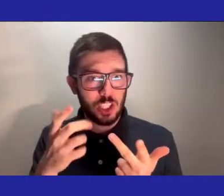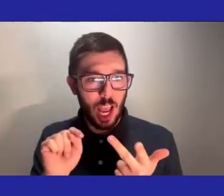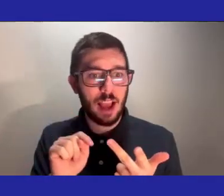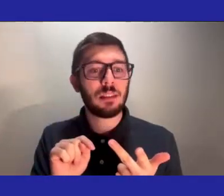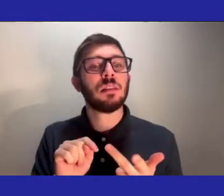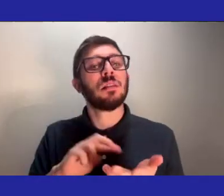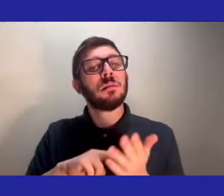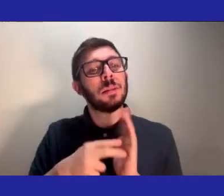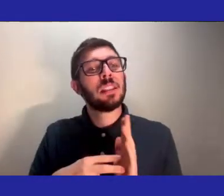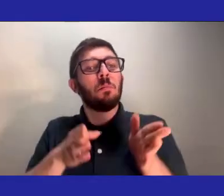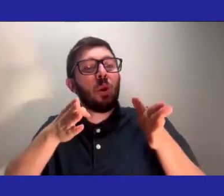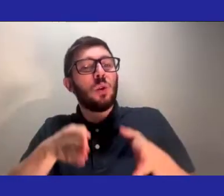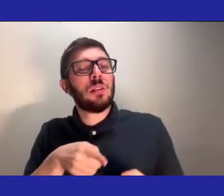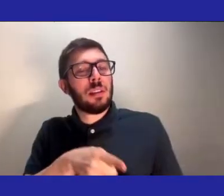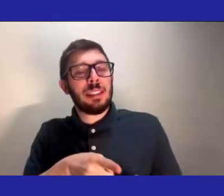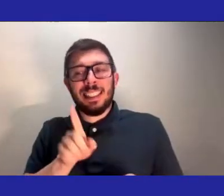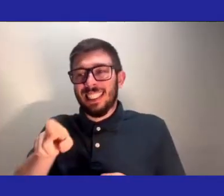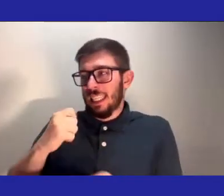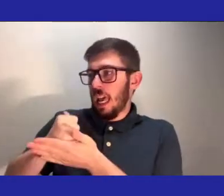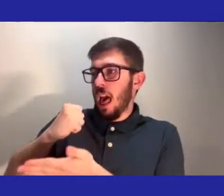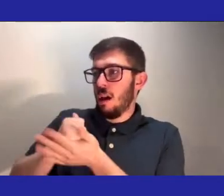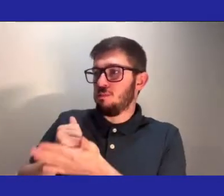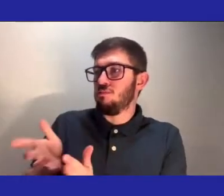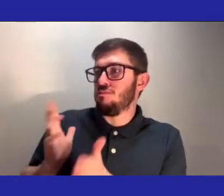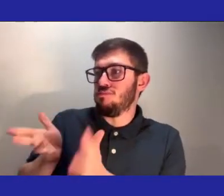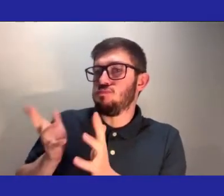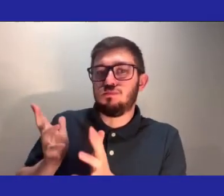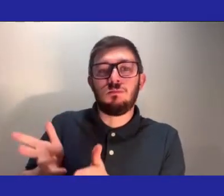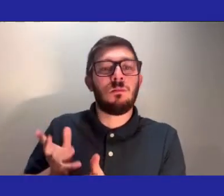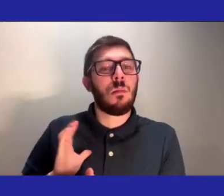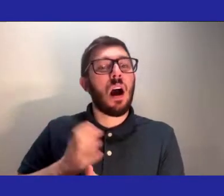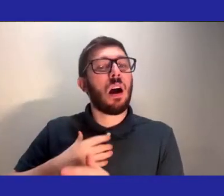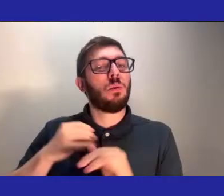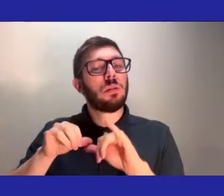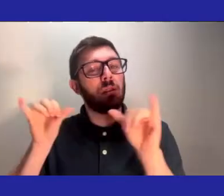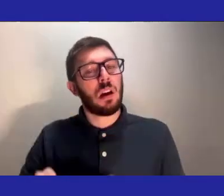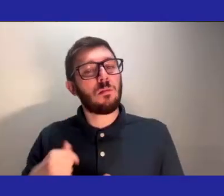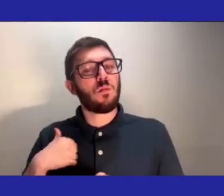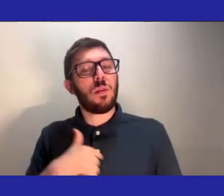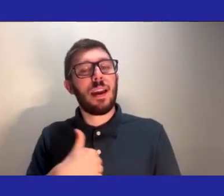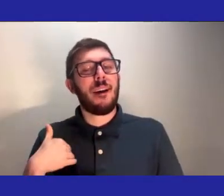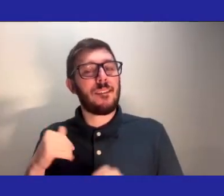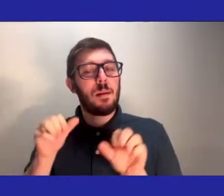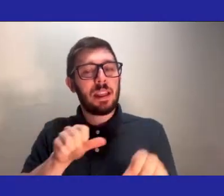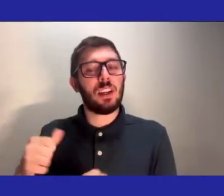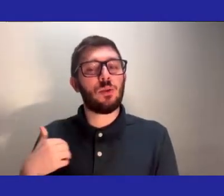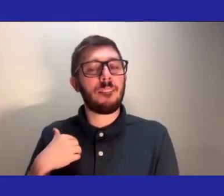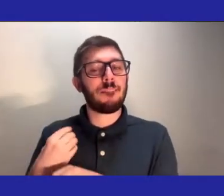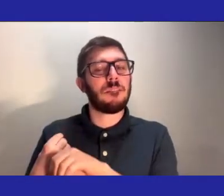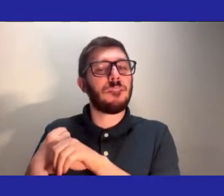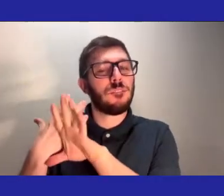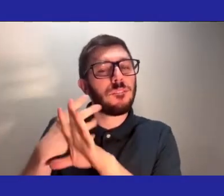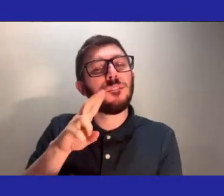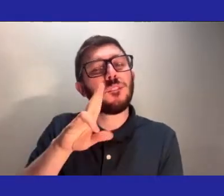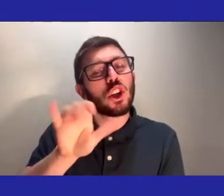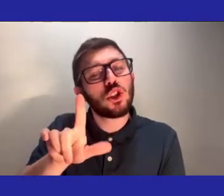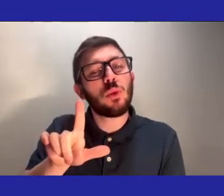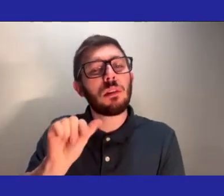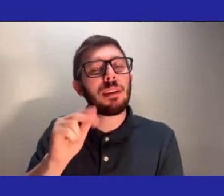assistance. And we have leveraged within our system a virtual agent that can help you do some of